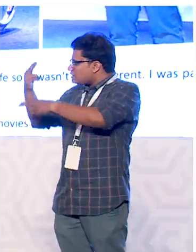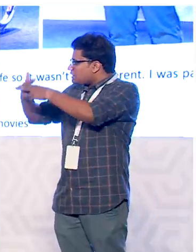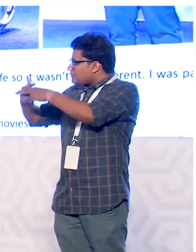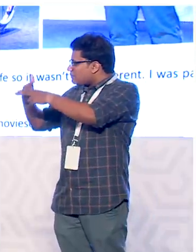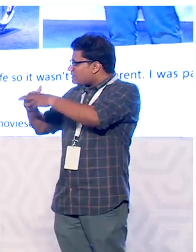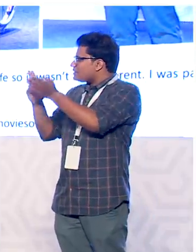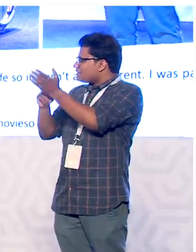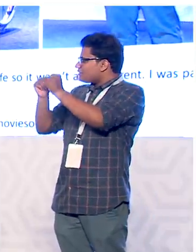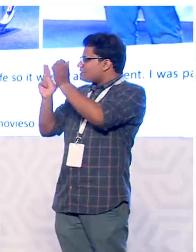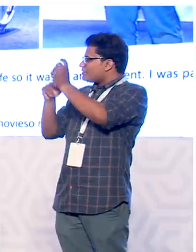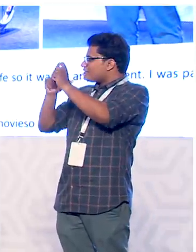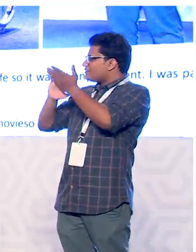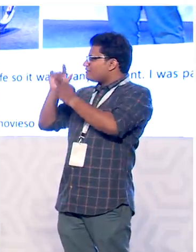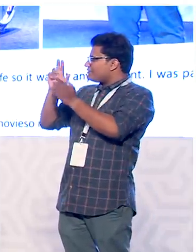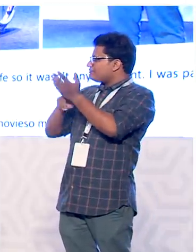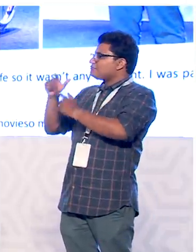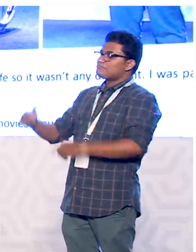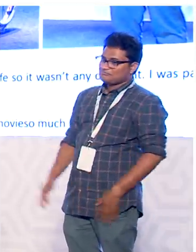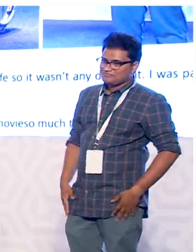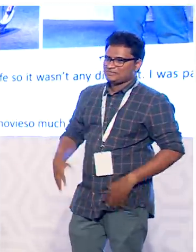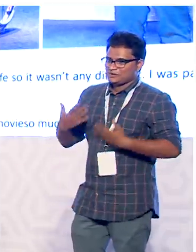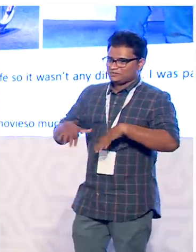restaurants Nandini after Manadil Urudhi Vendum.